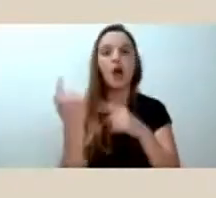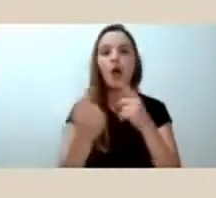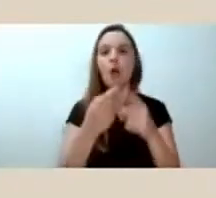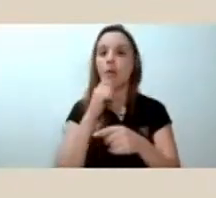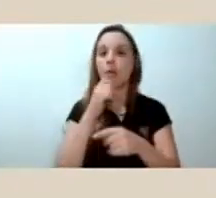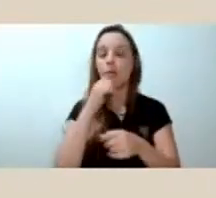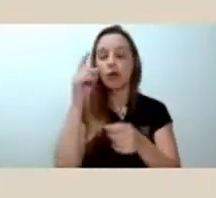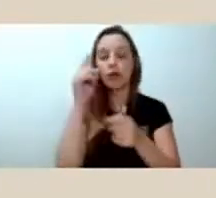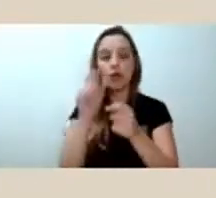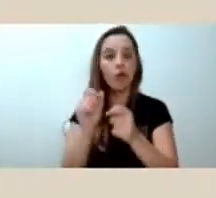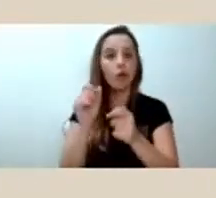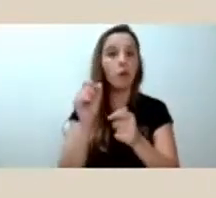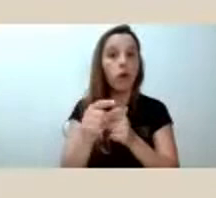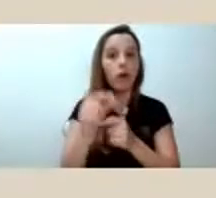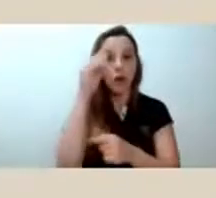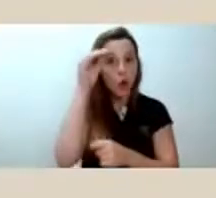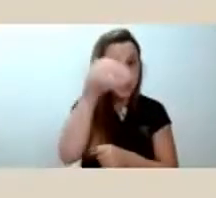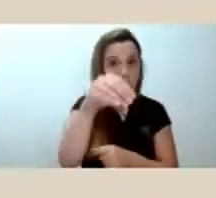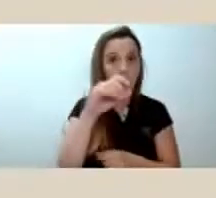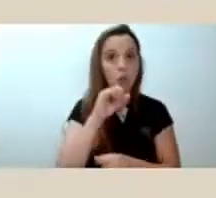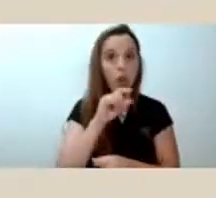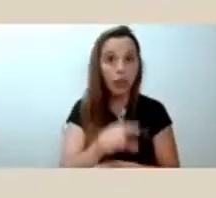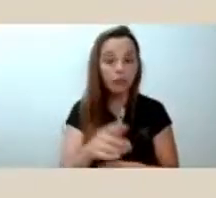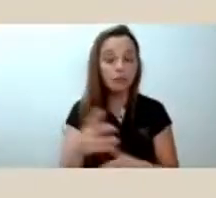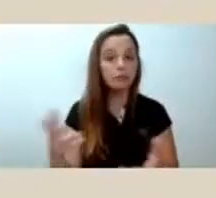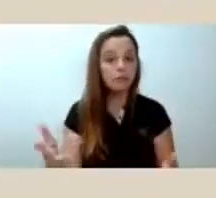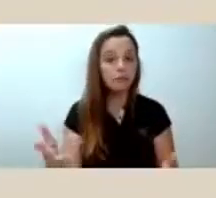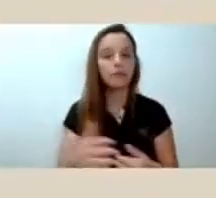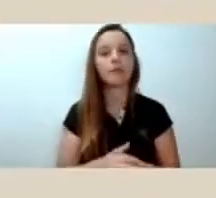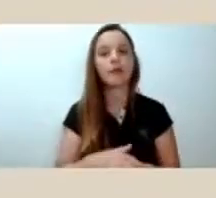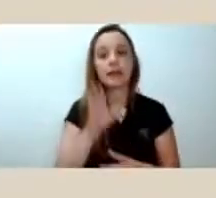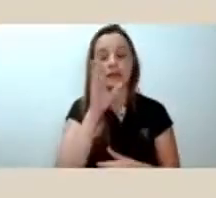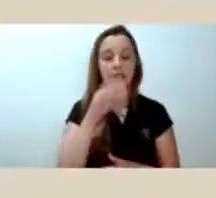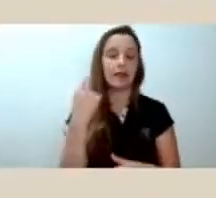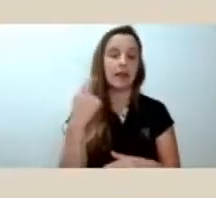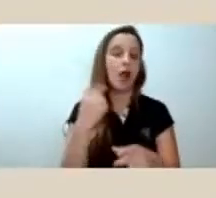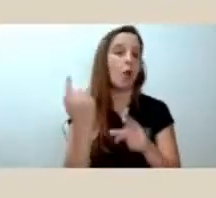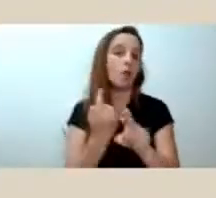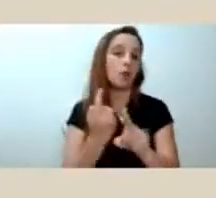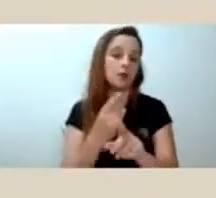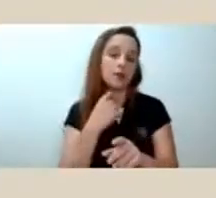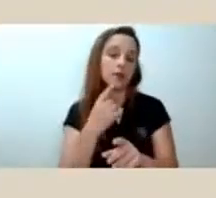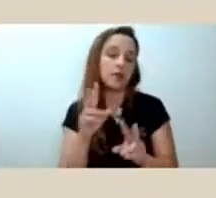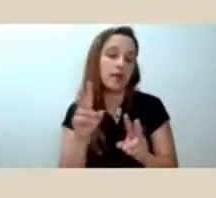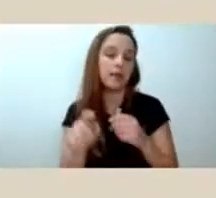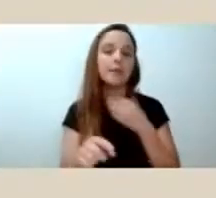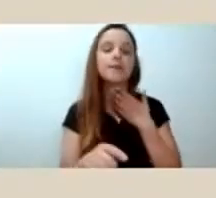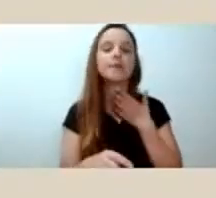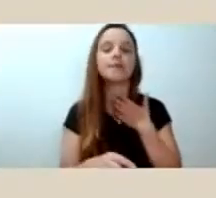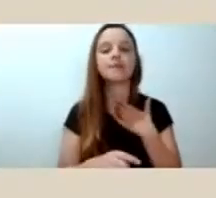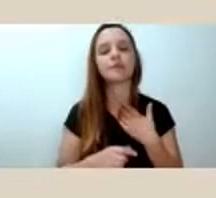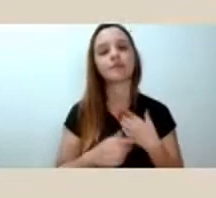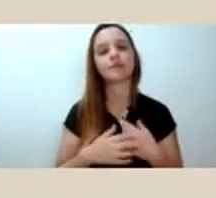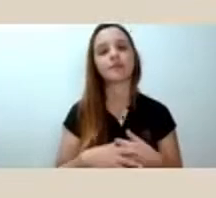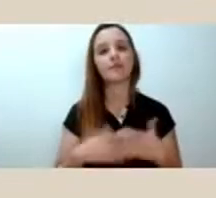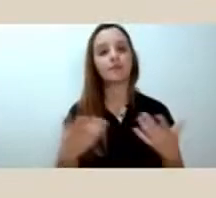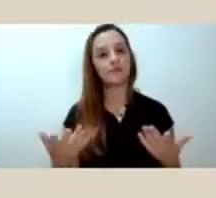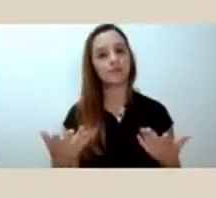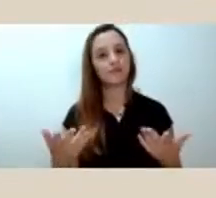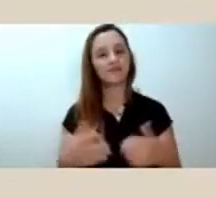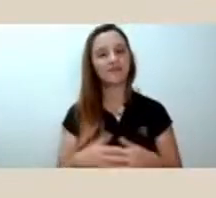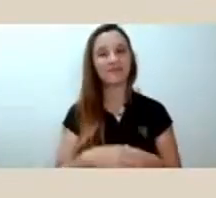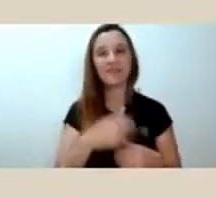poll if you have anything to say on that. Yeah, so welcome, not welcome, but